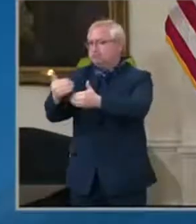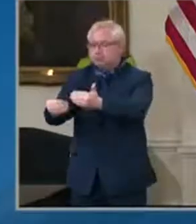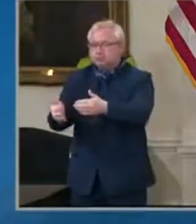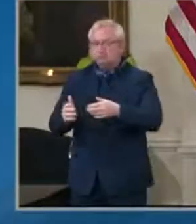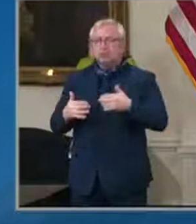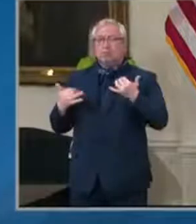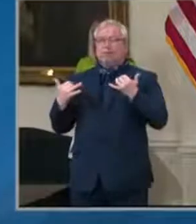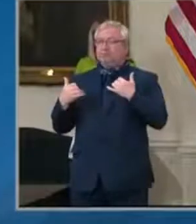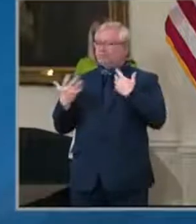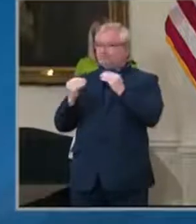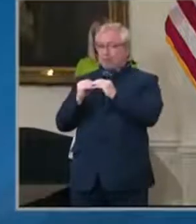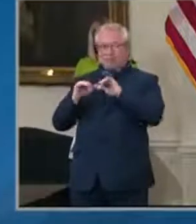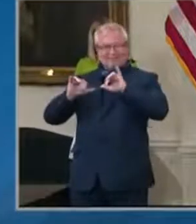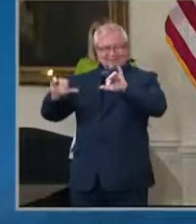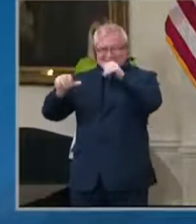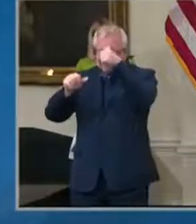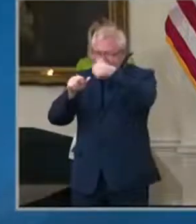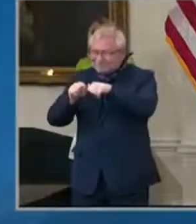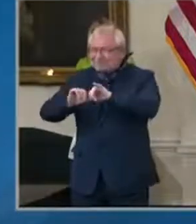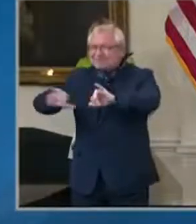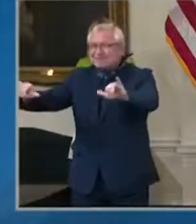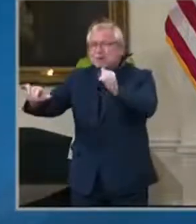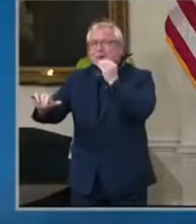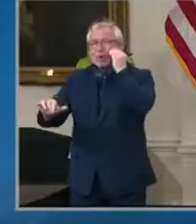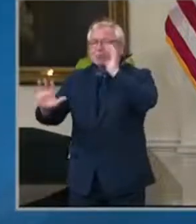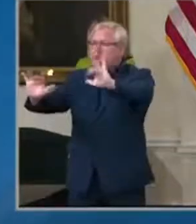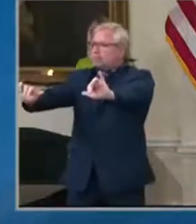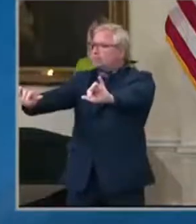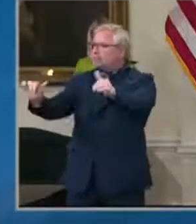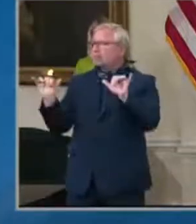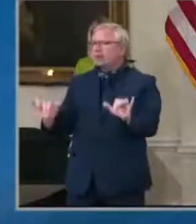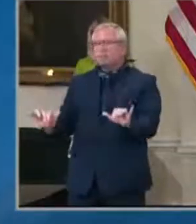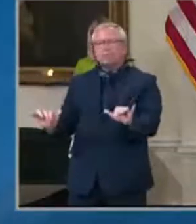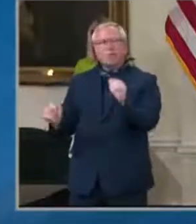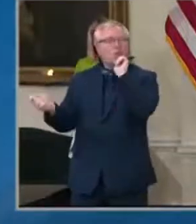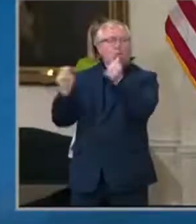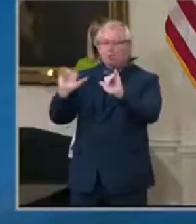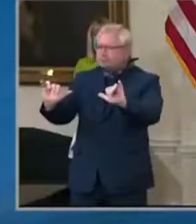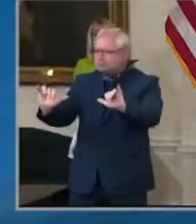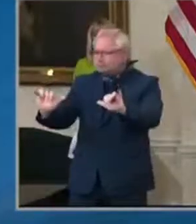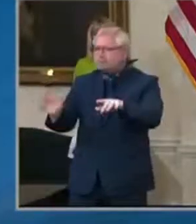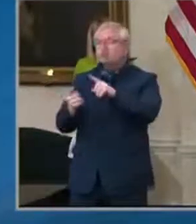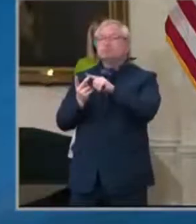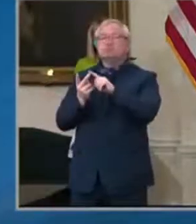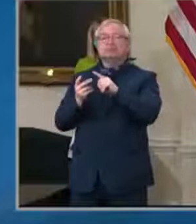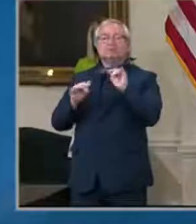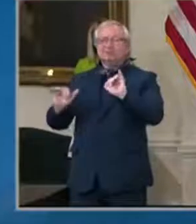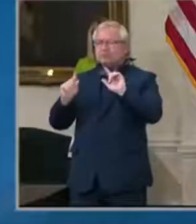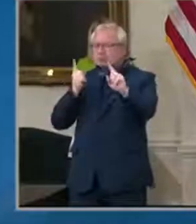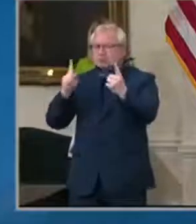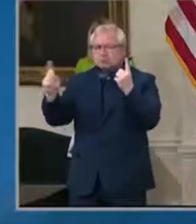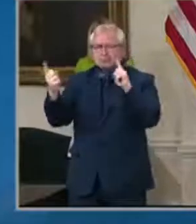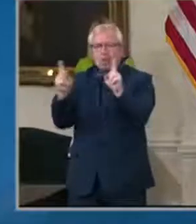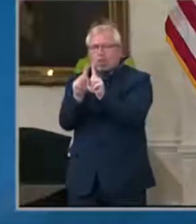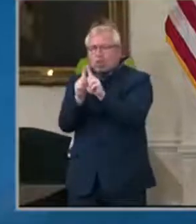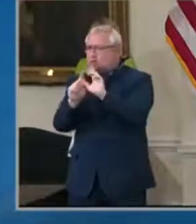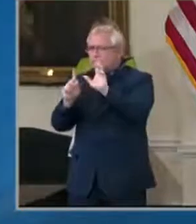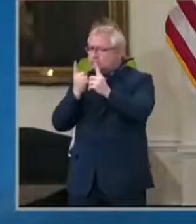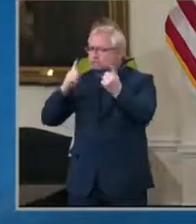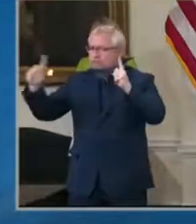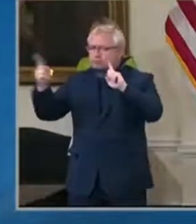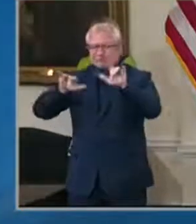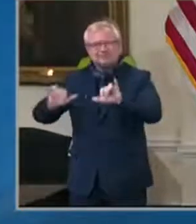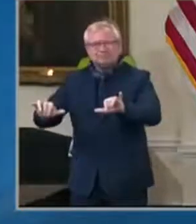home and continue practicing physical distancing a little while longer, that our numbers